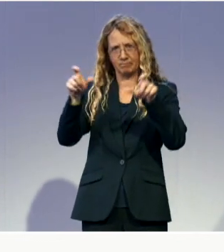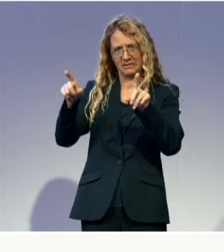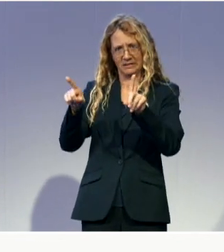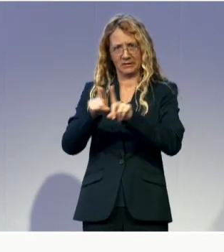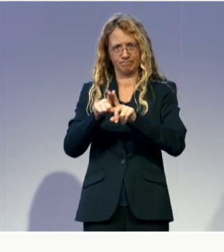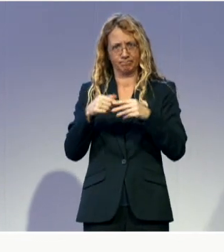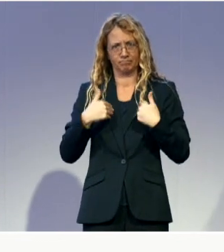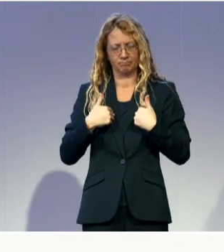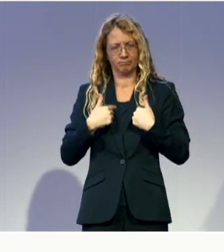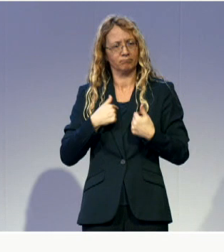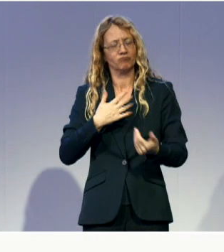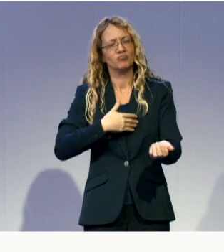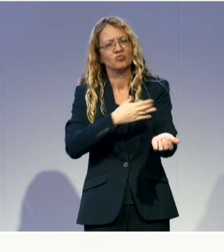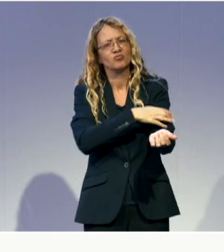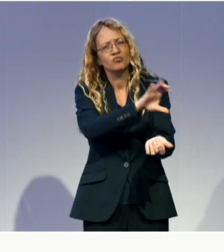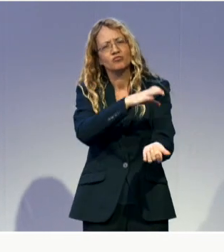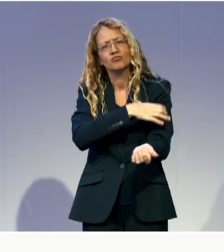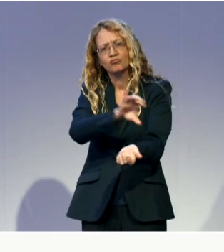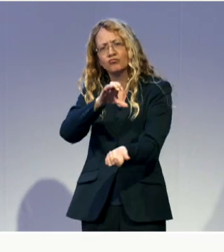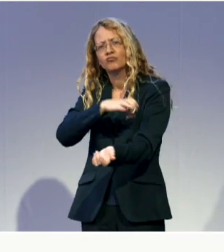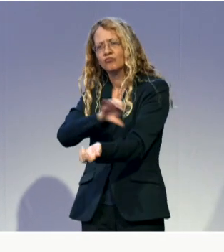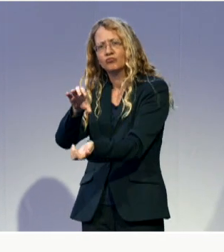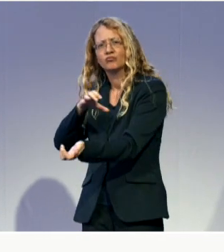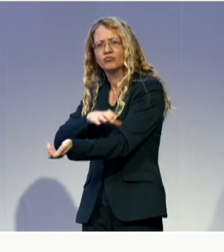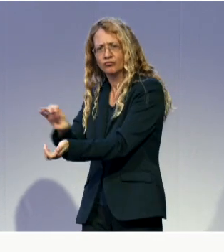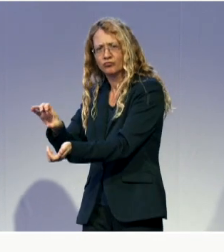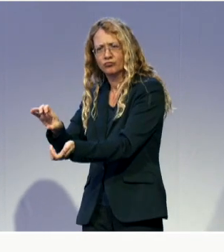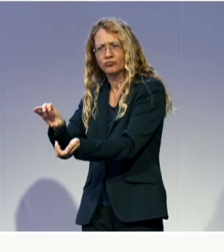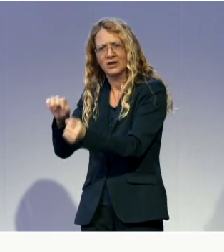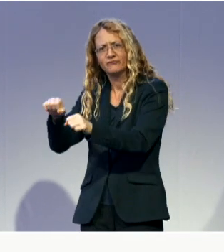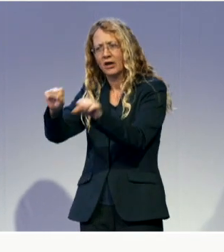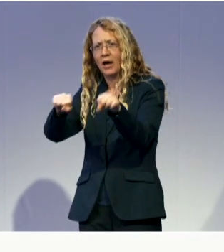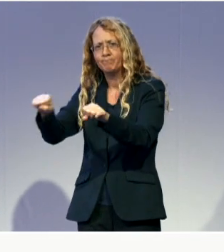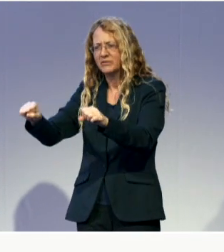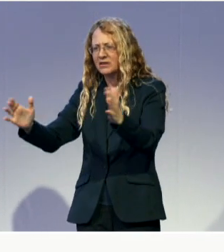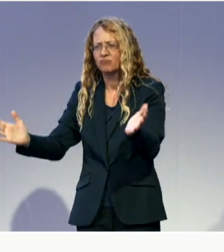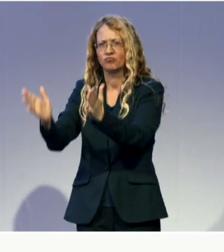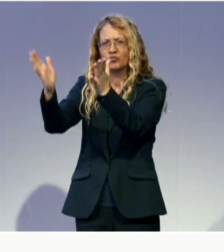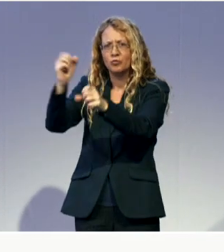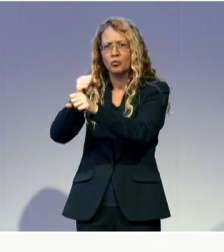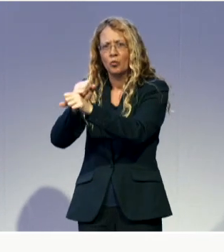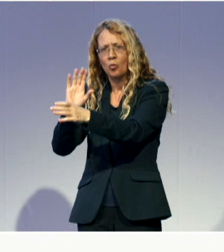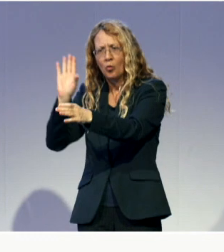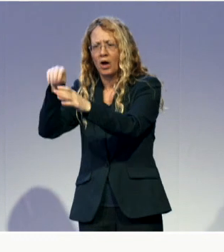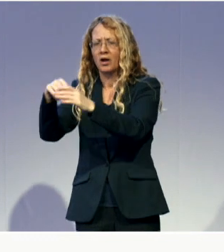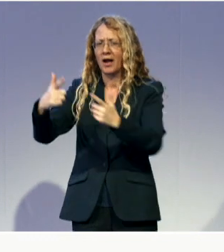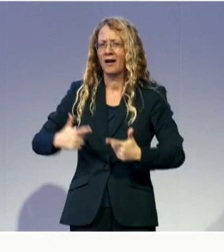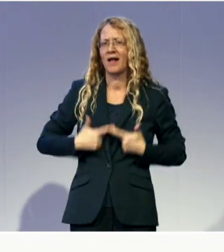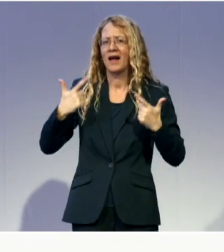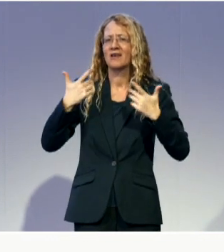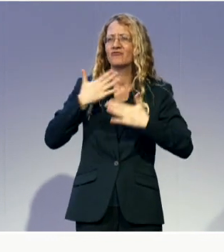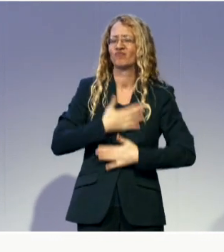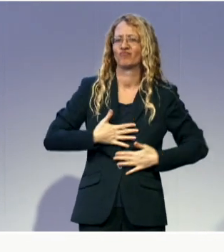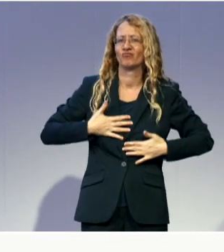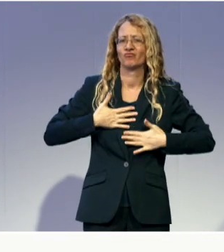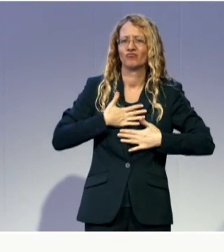be able to work and enjoy life socially. And one of the things